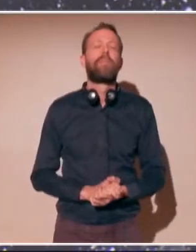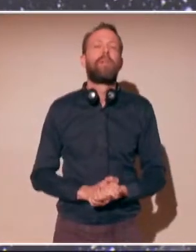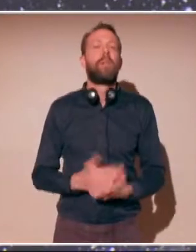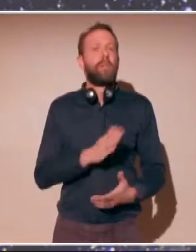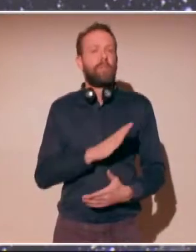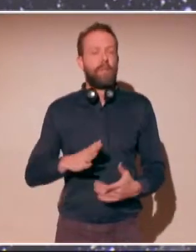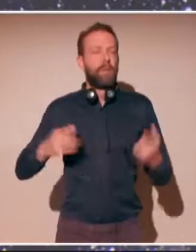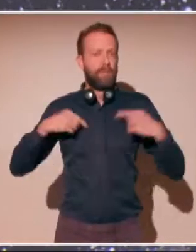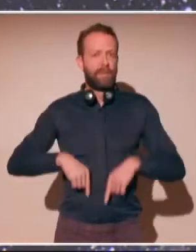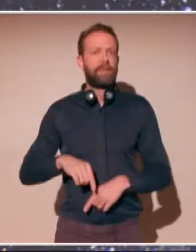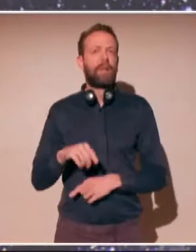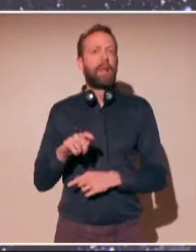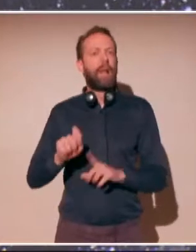ministers